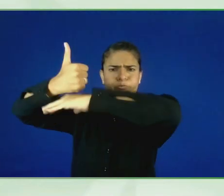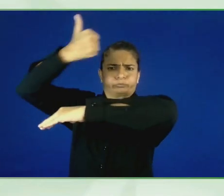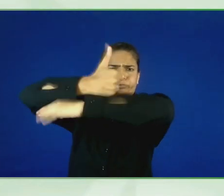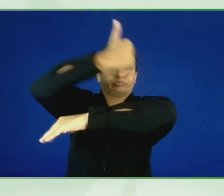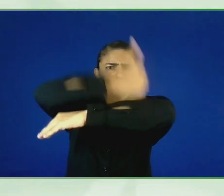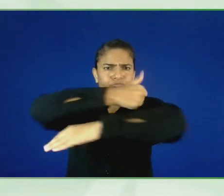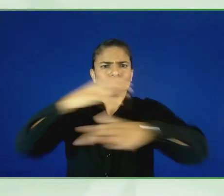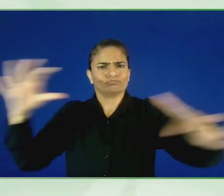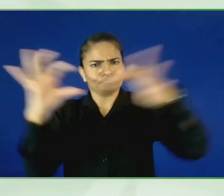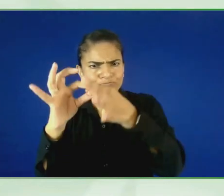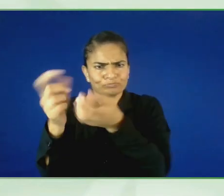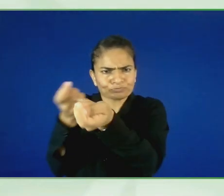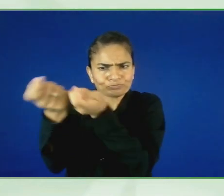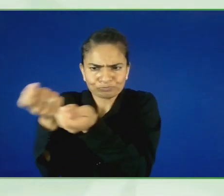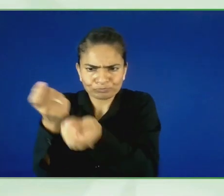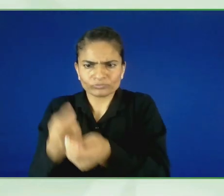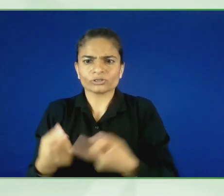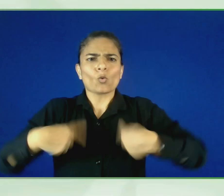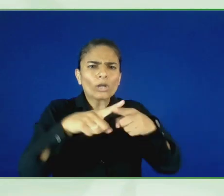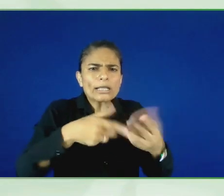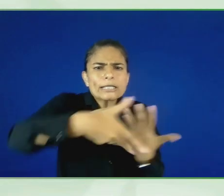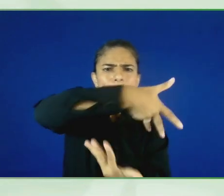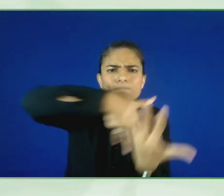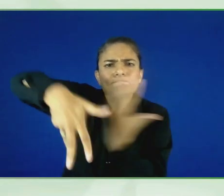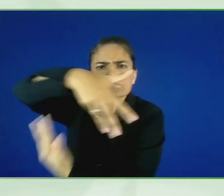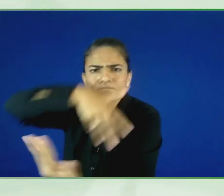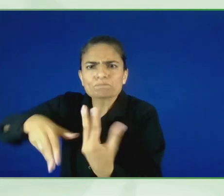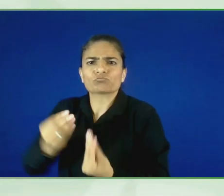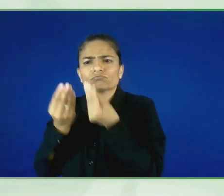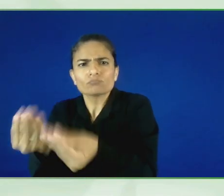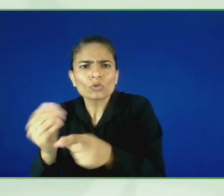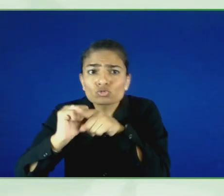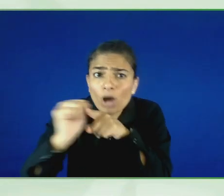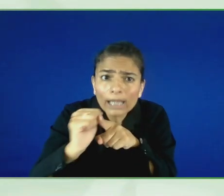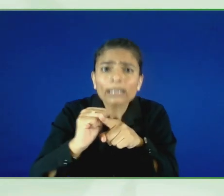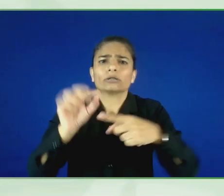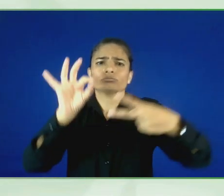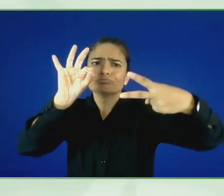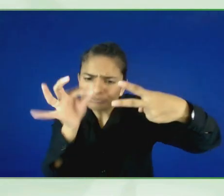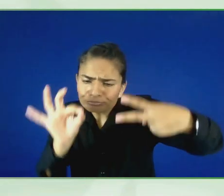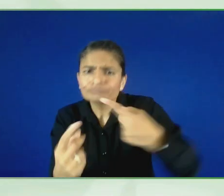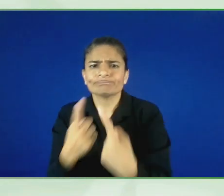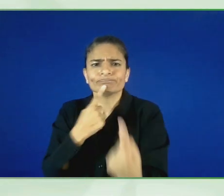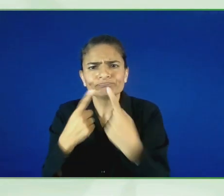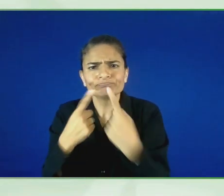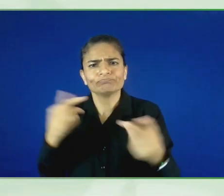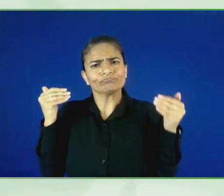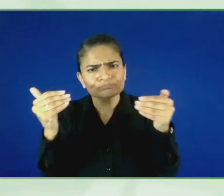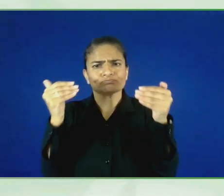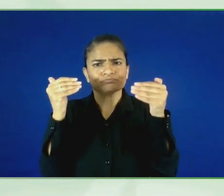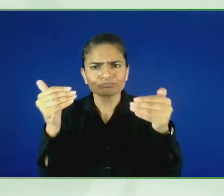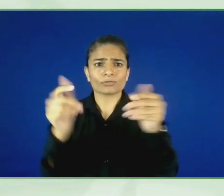there is a role model effect and all this. And also trick them with data a little bit. No? So managers love data in general,